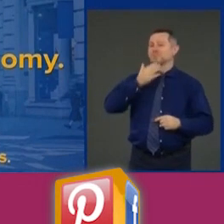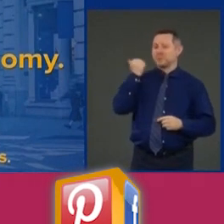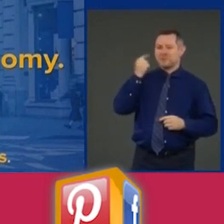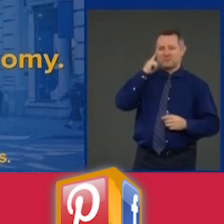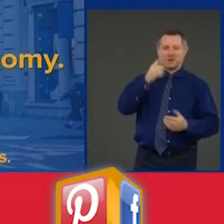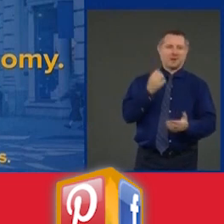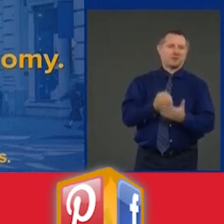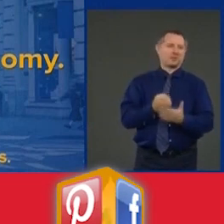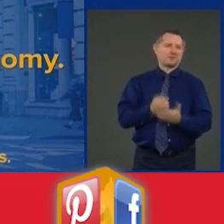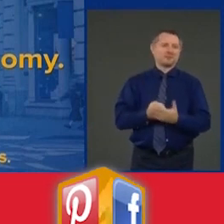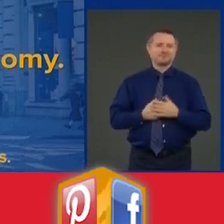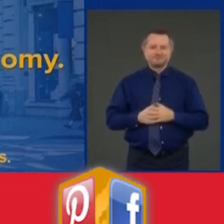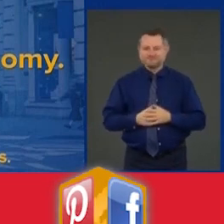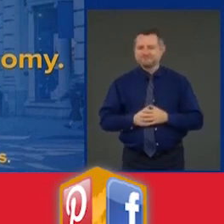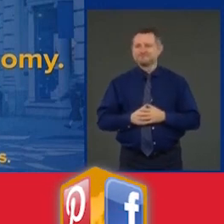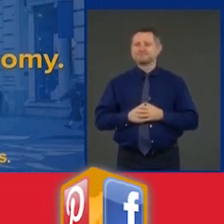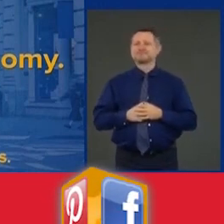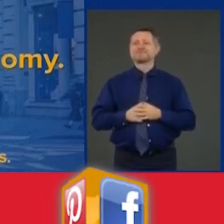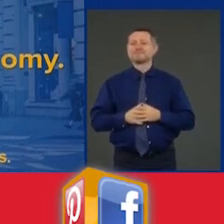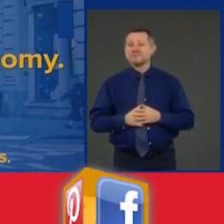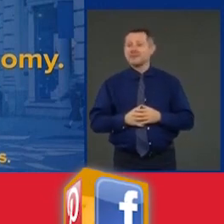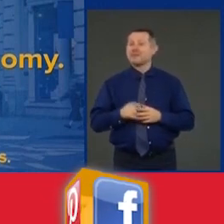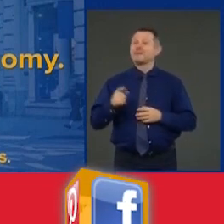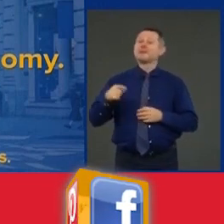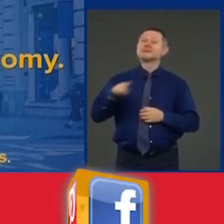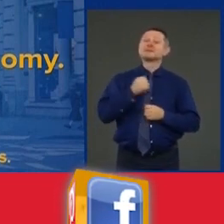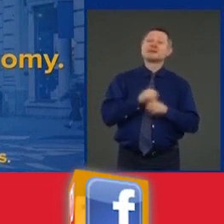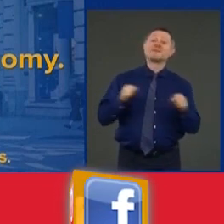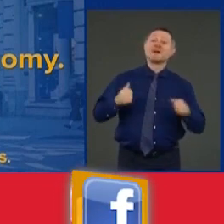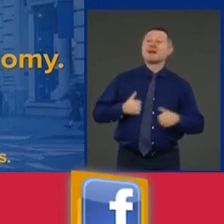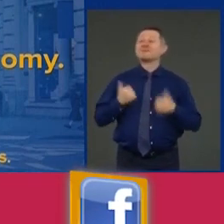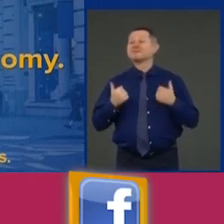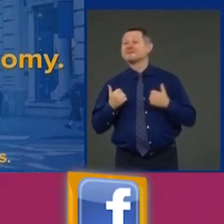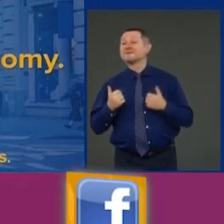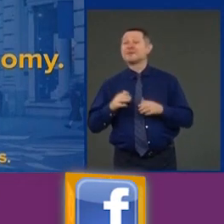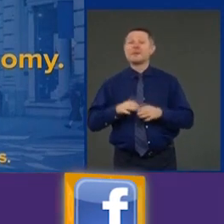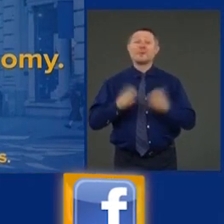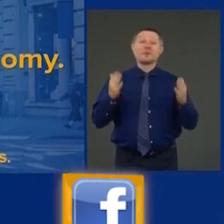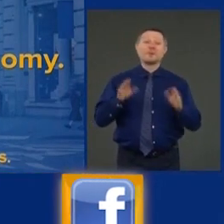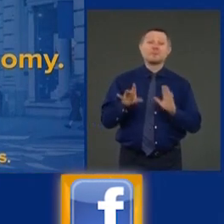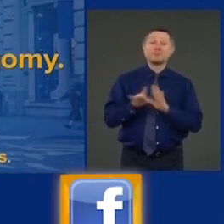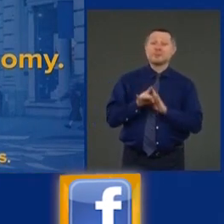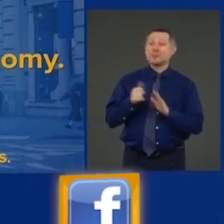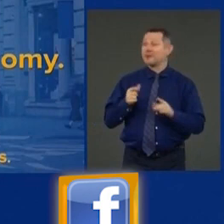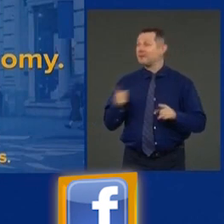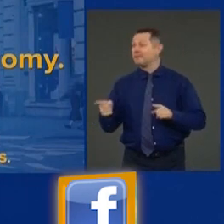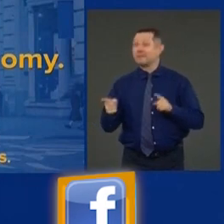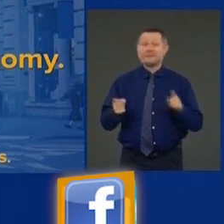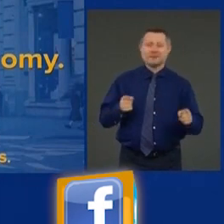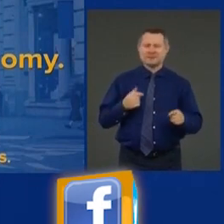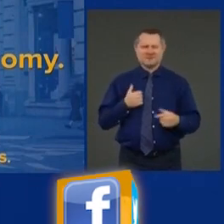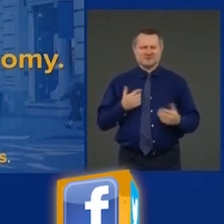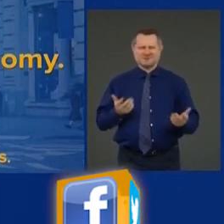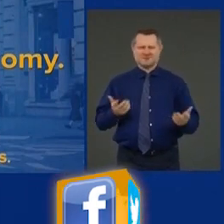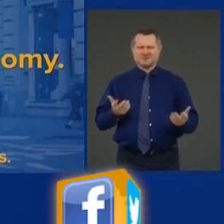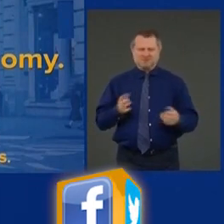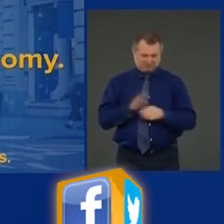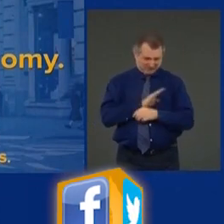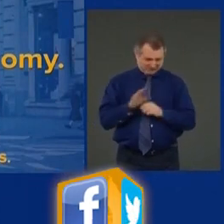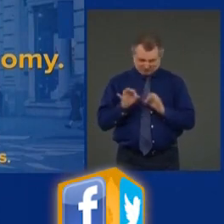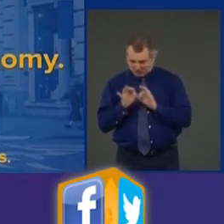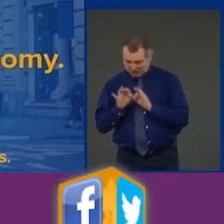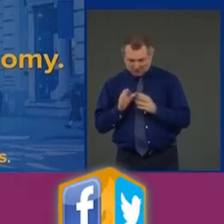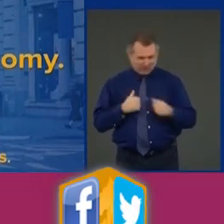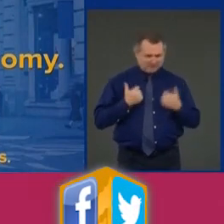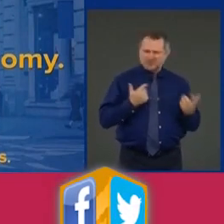was never a choice between saving lives and reopening the economy. It was always, you have to